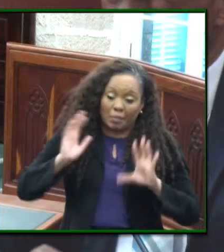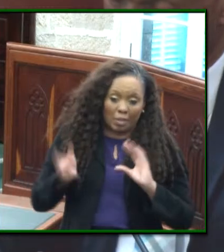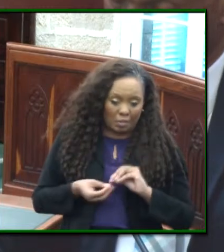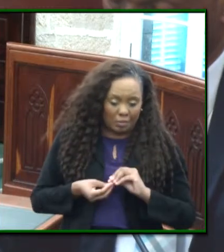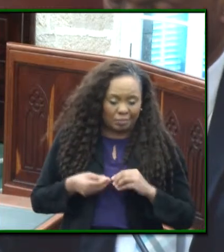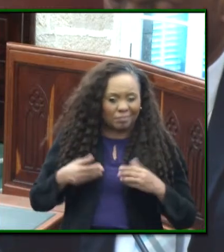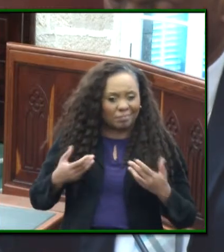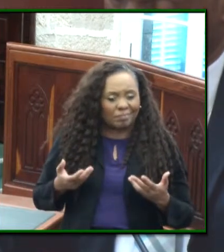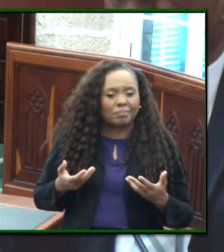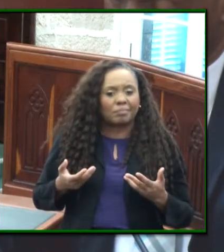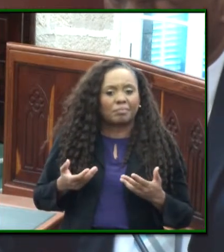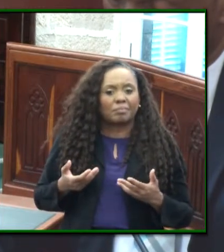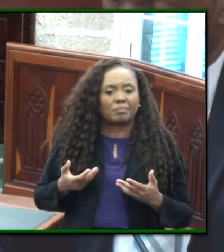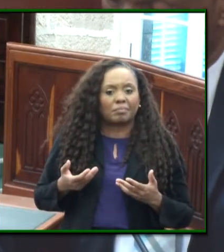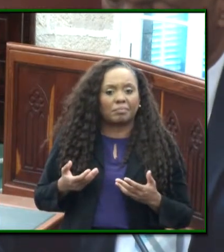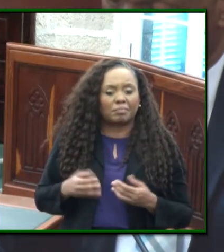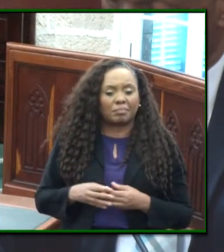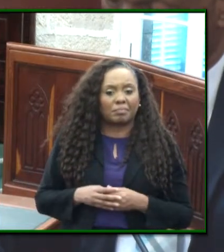the public